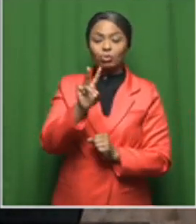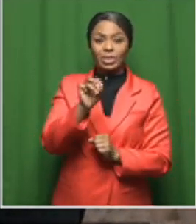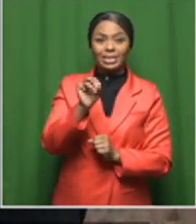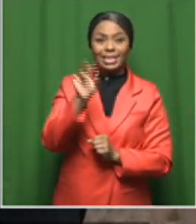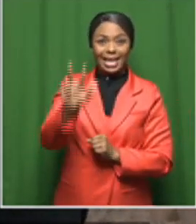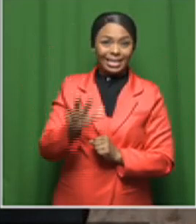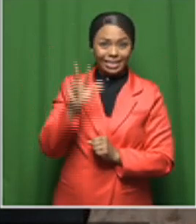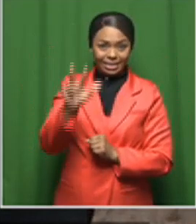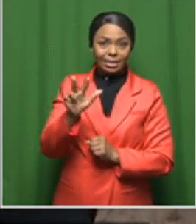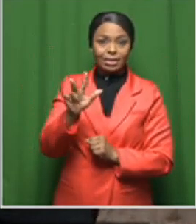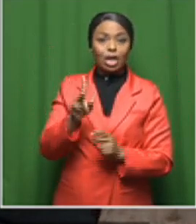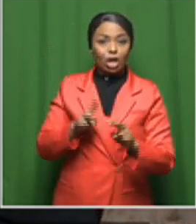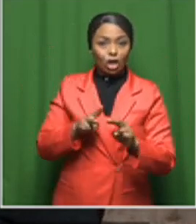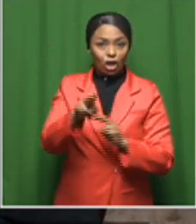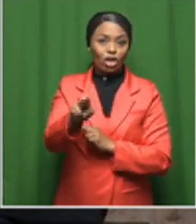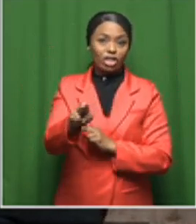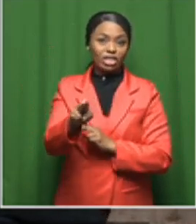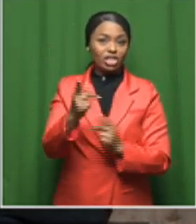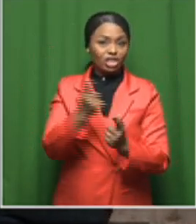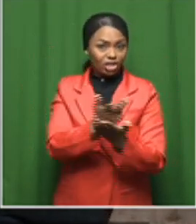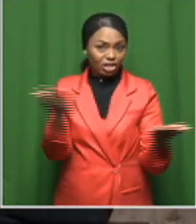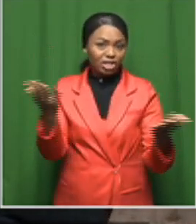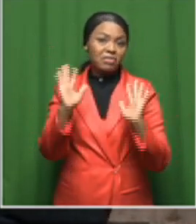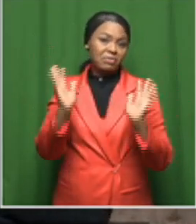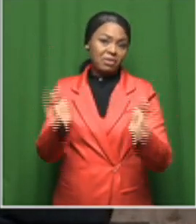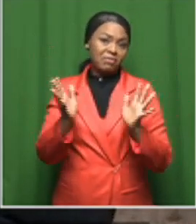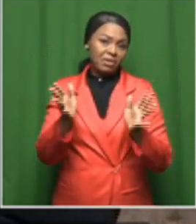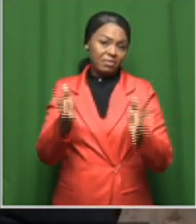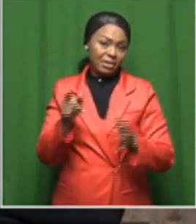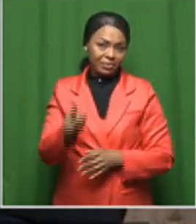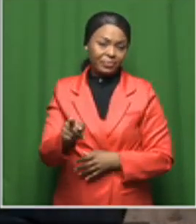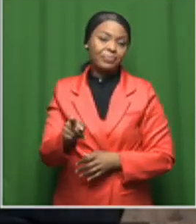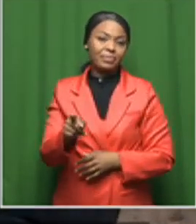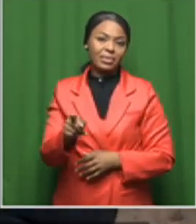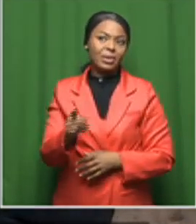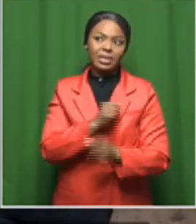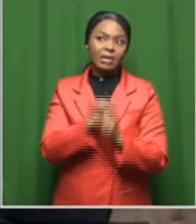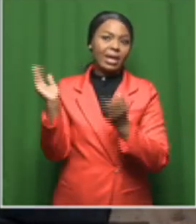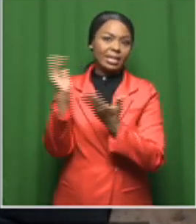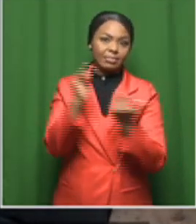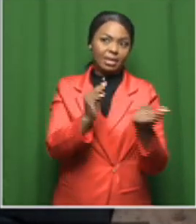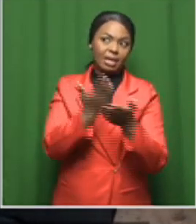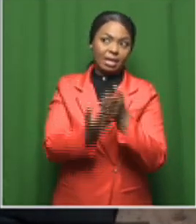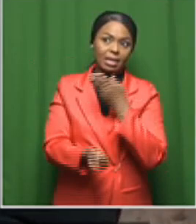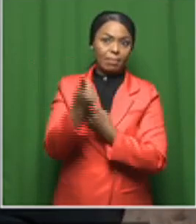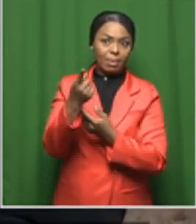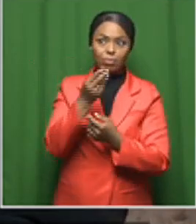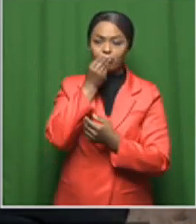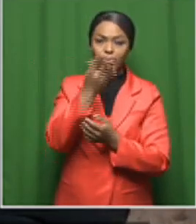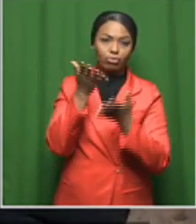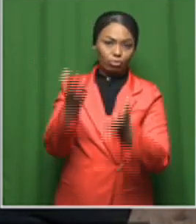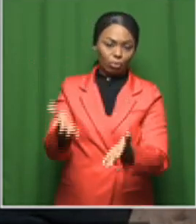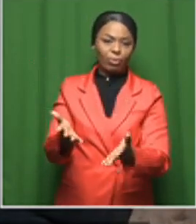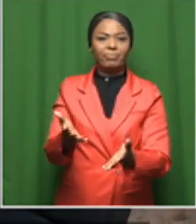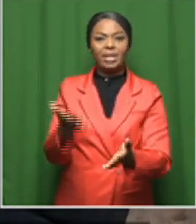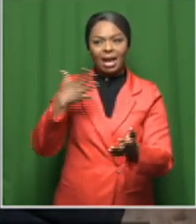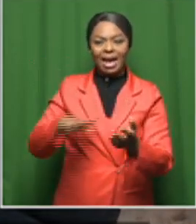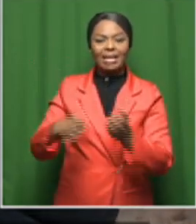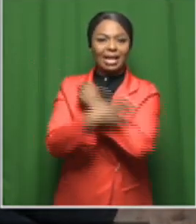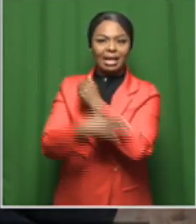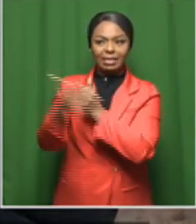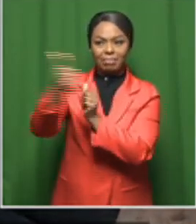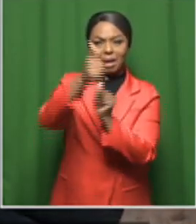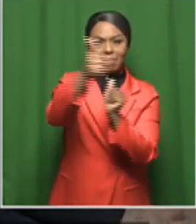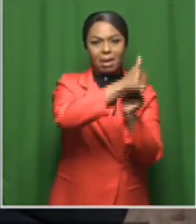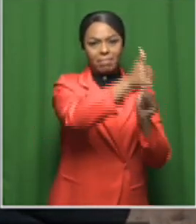2018, we did not expect it to do as well as it's done. And now all of these other partner countries have